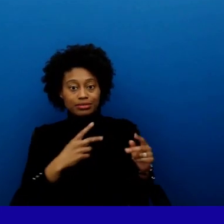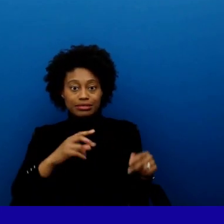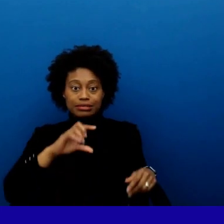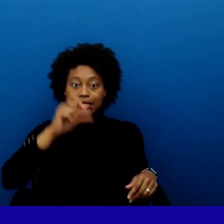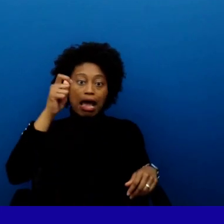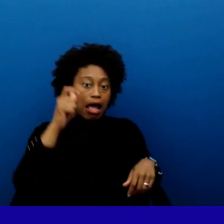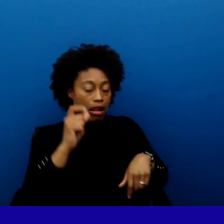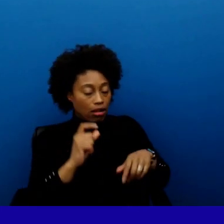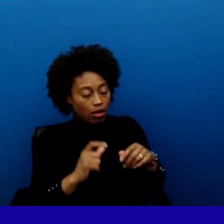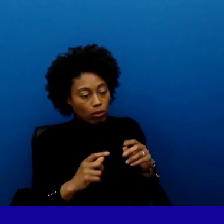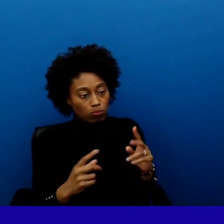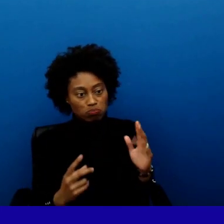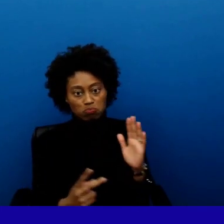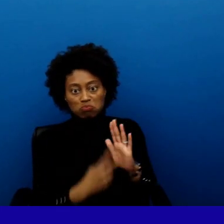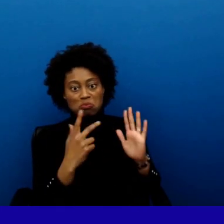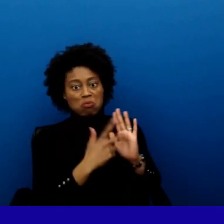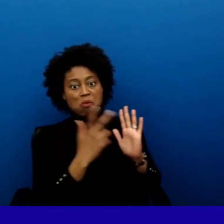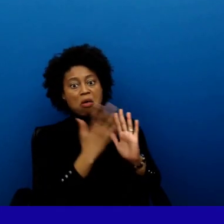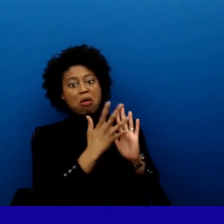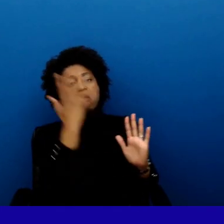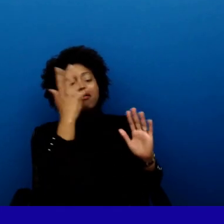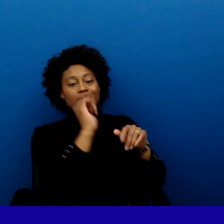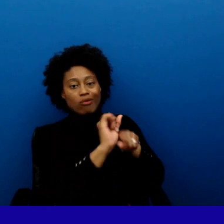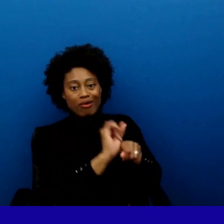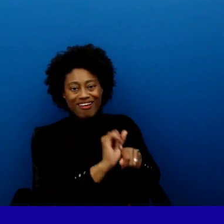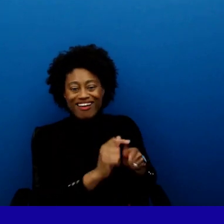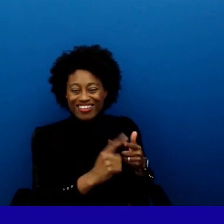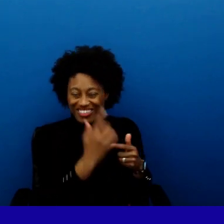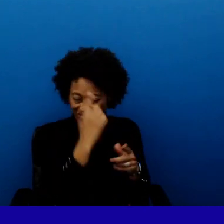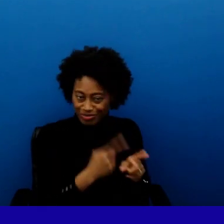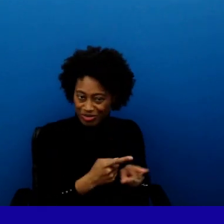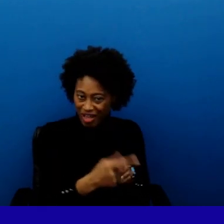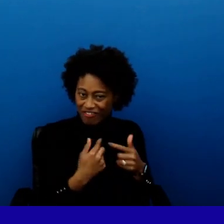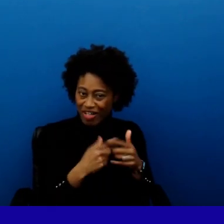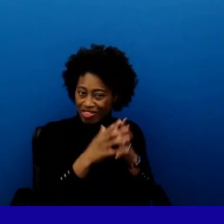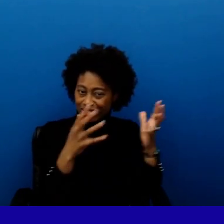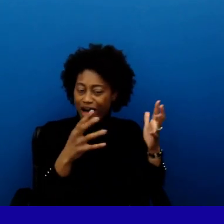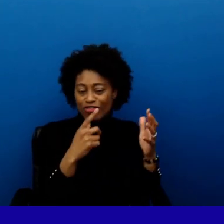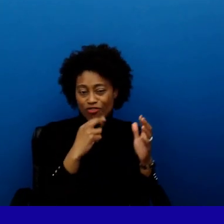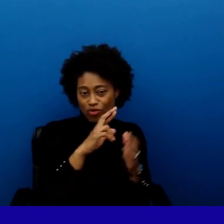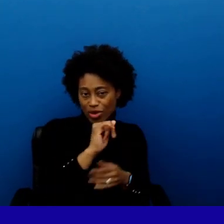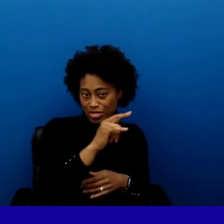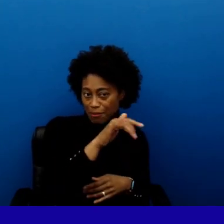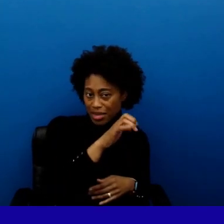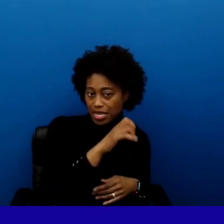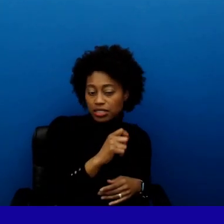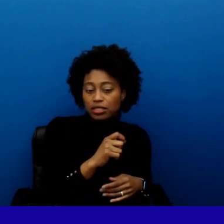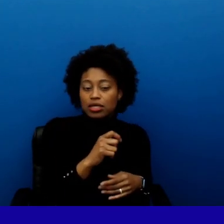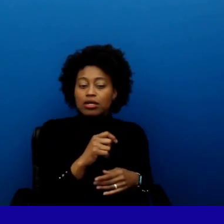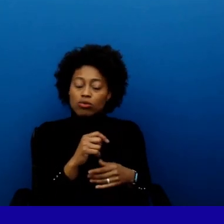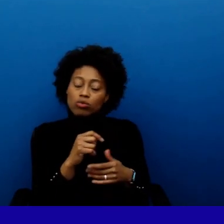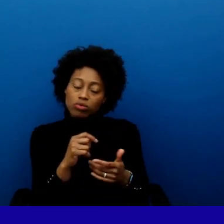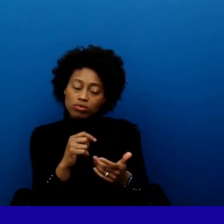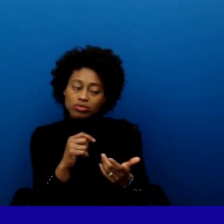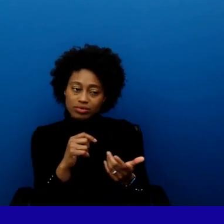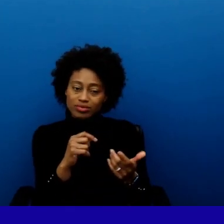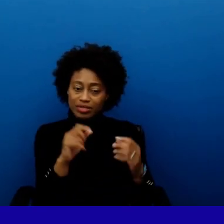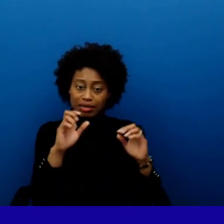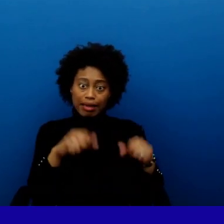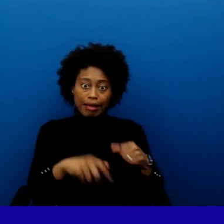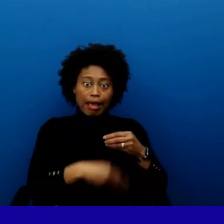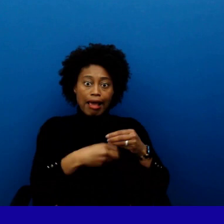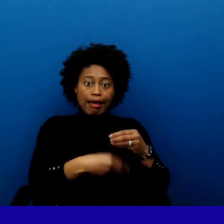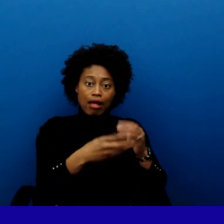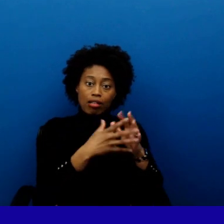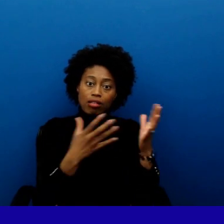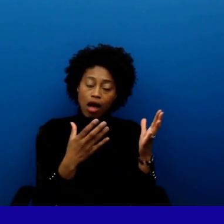single specialty cookbooks, and those are allowed to have less recipes, but they are a lot of work. I started developing my